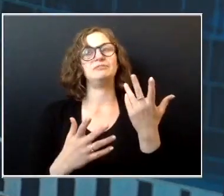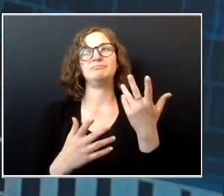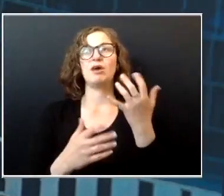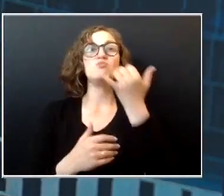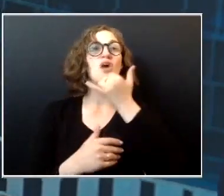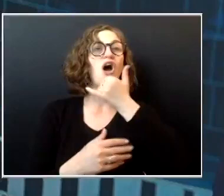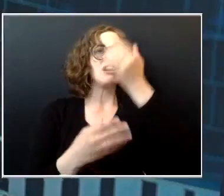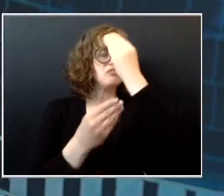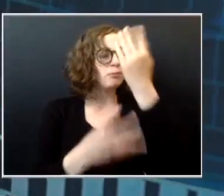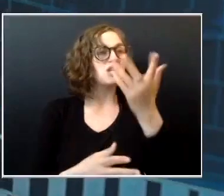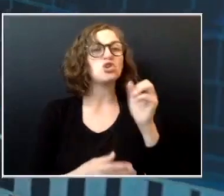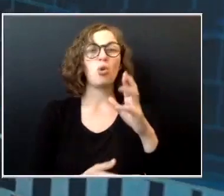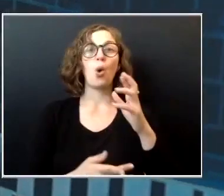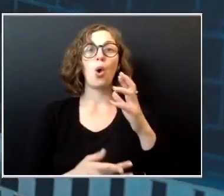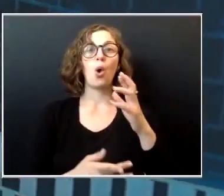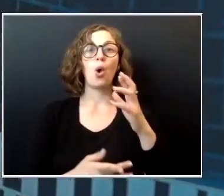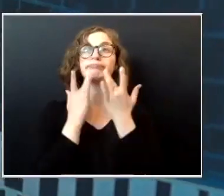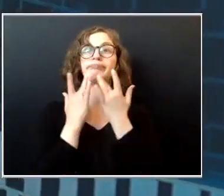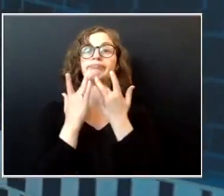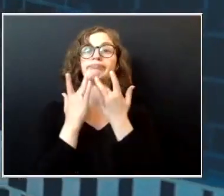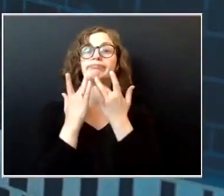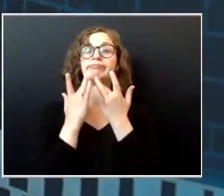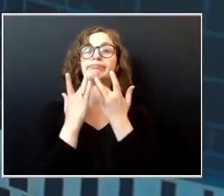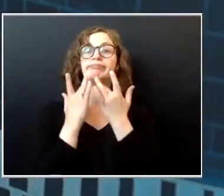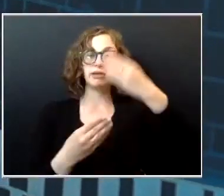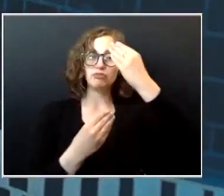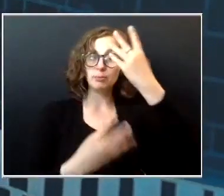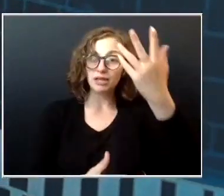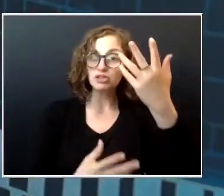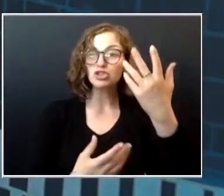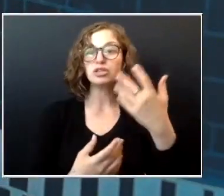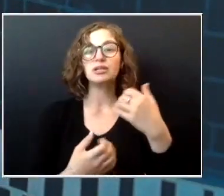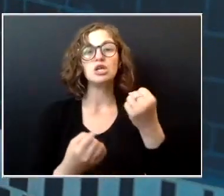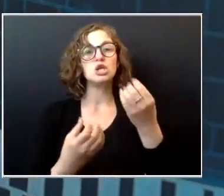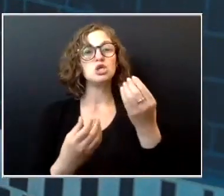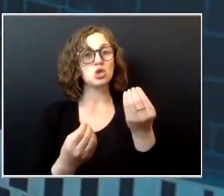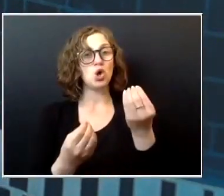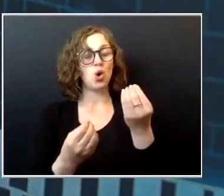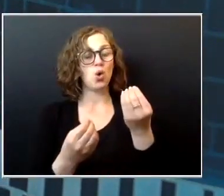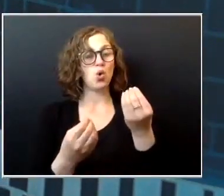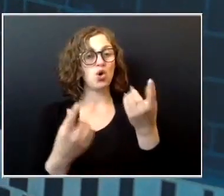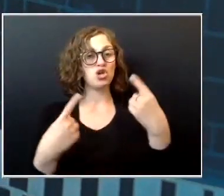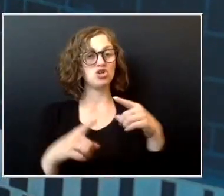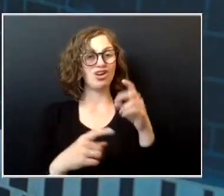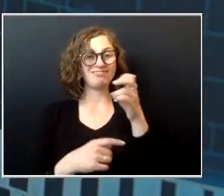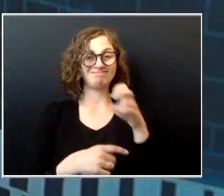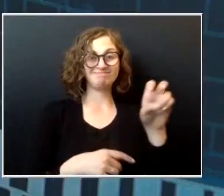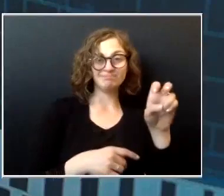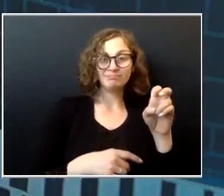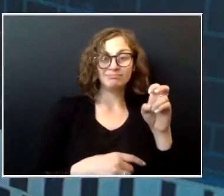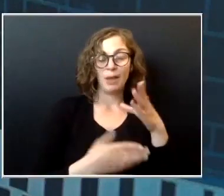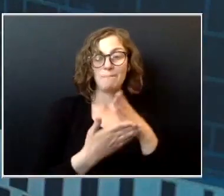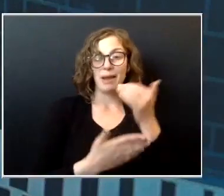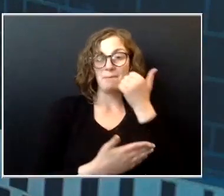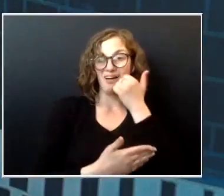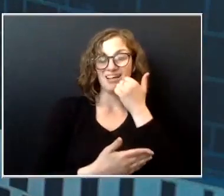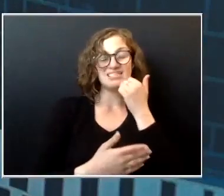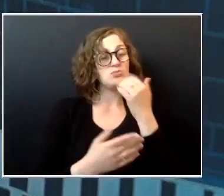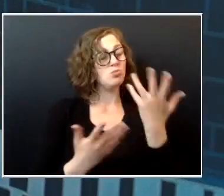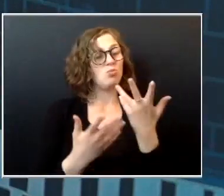I think one of the biggest things moving through that menopause transition is the change in hormones. So the estrogen decreases, and with